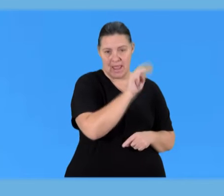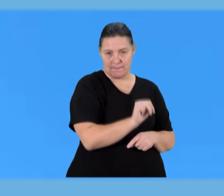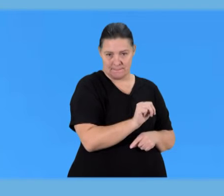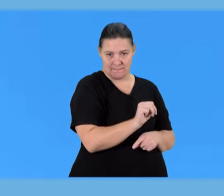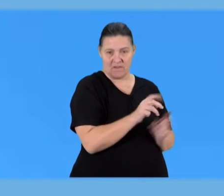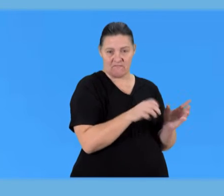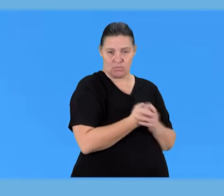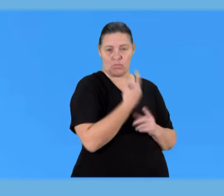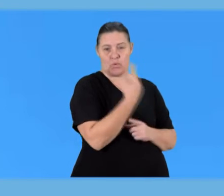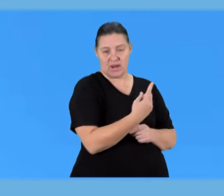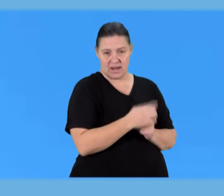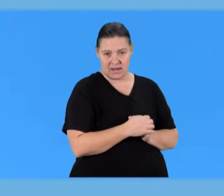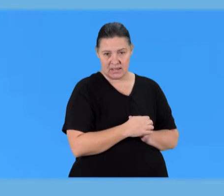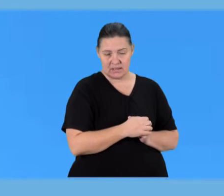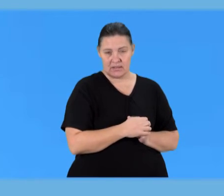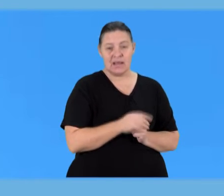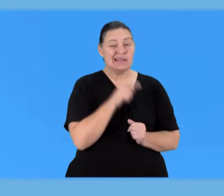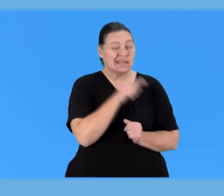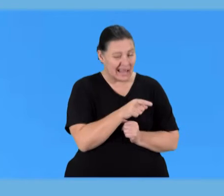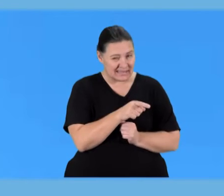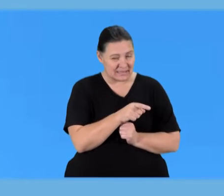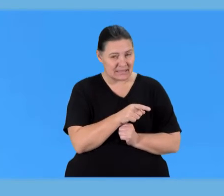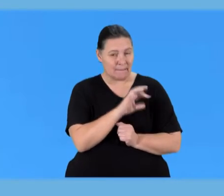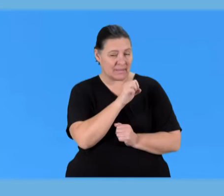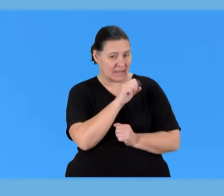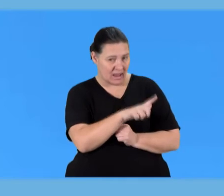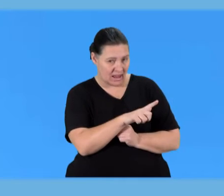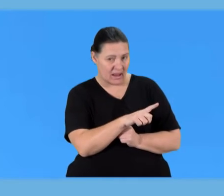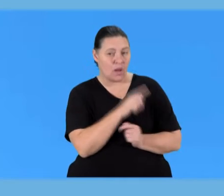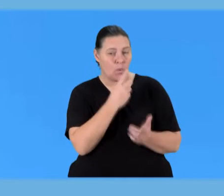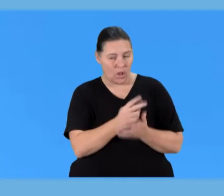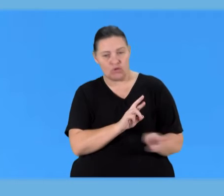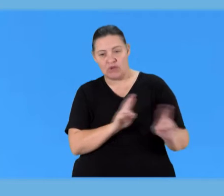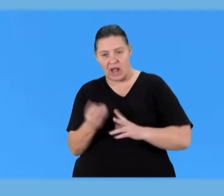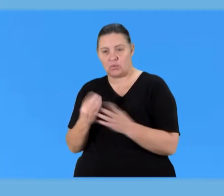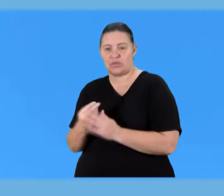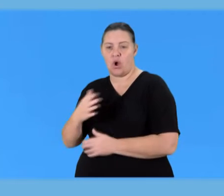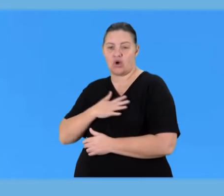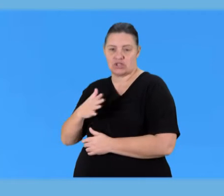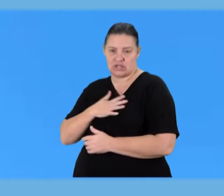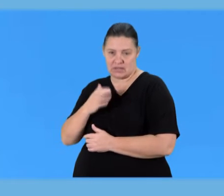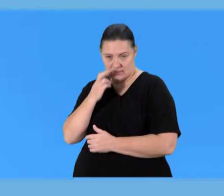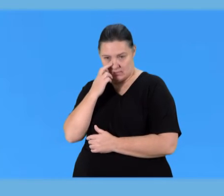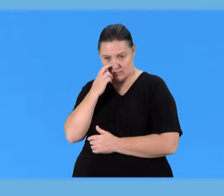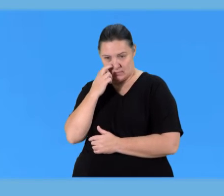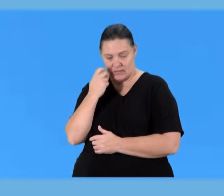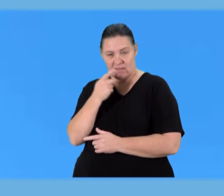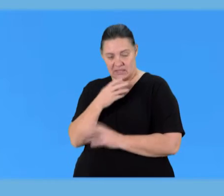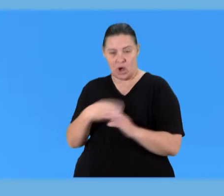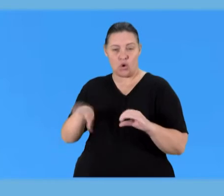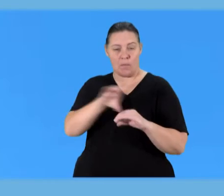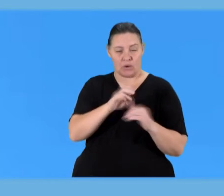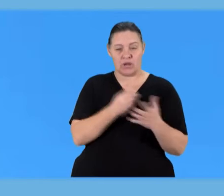particular element from group 1. And that element or that metal will react with the oxygen. Remember,